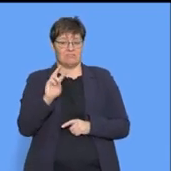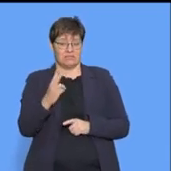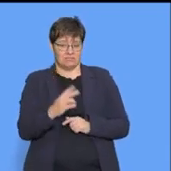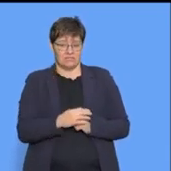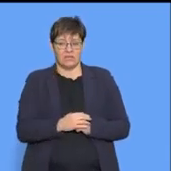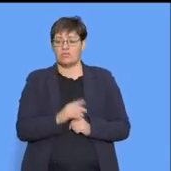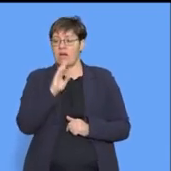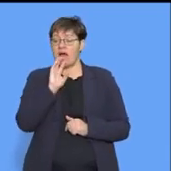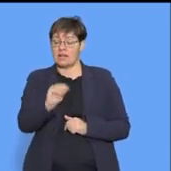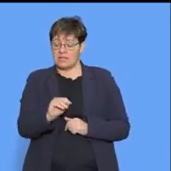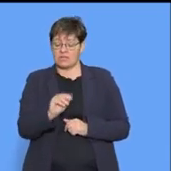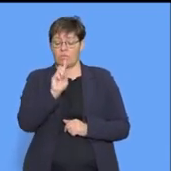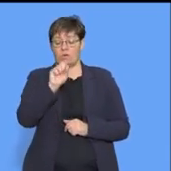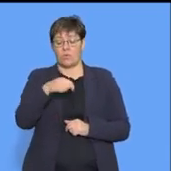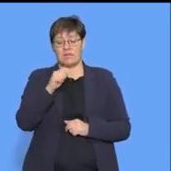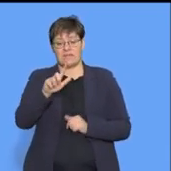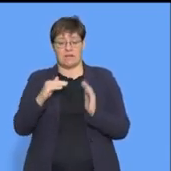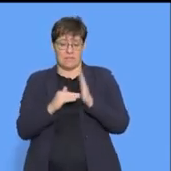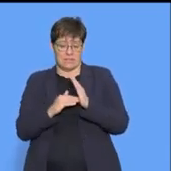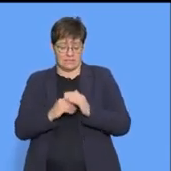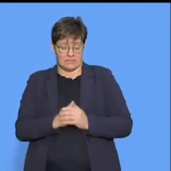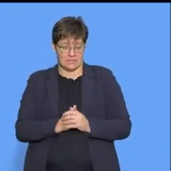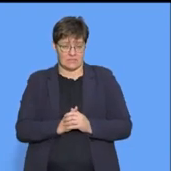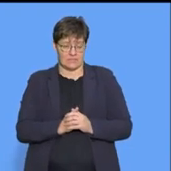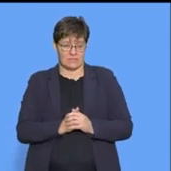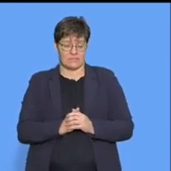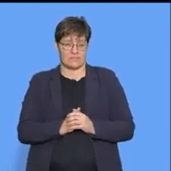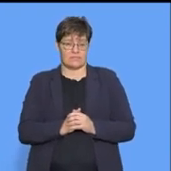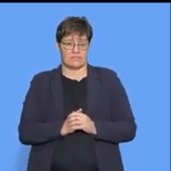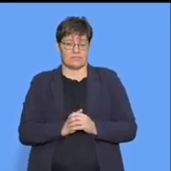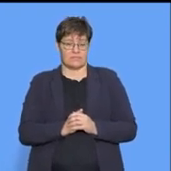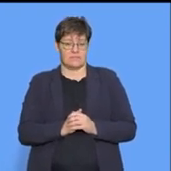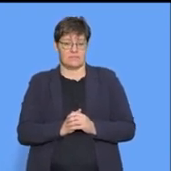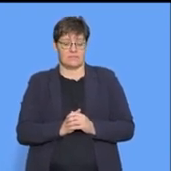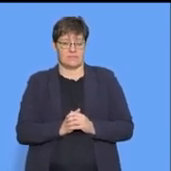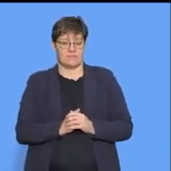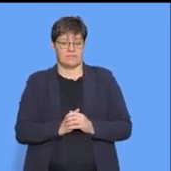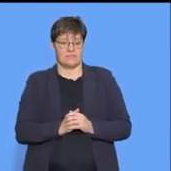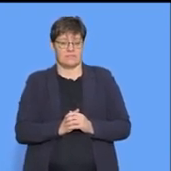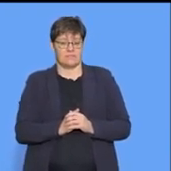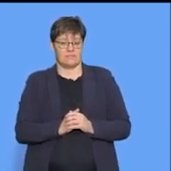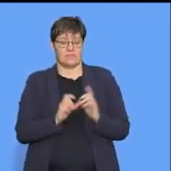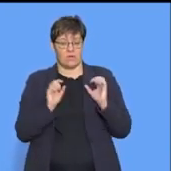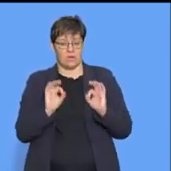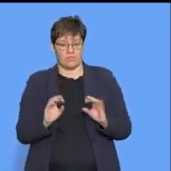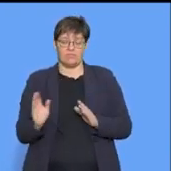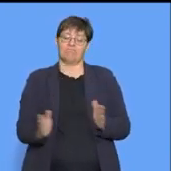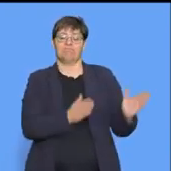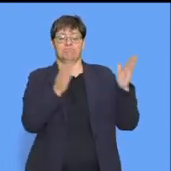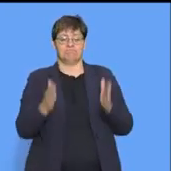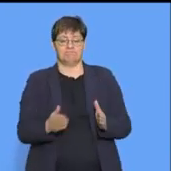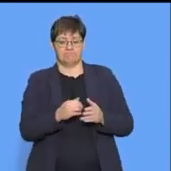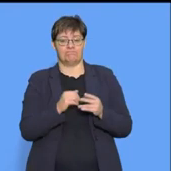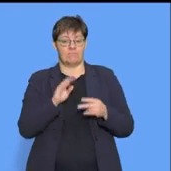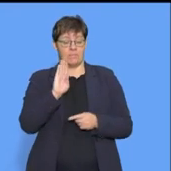becomes 1,7. So our answer for BD is 1,7.